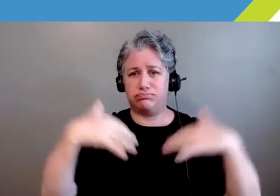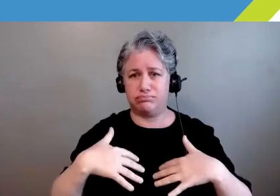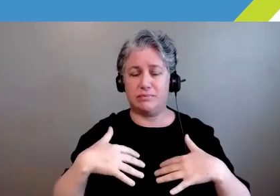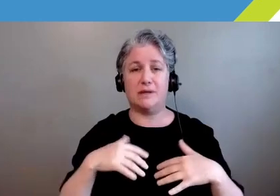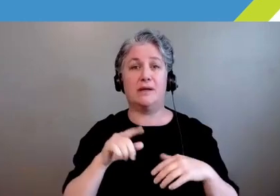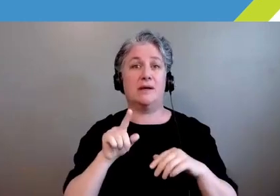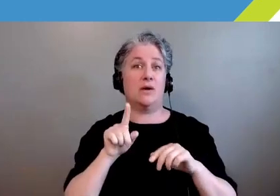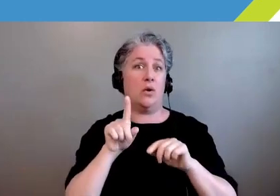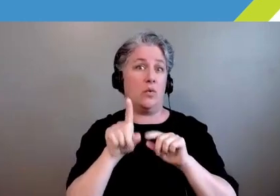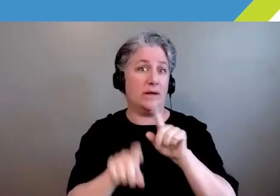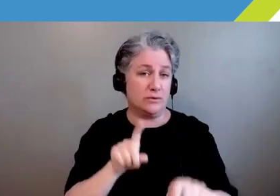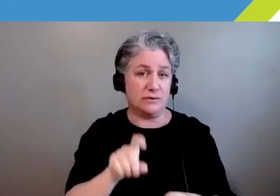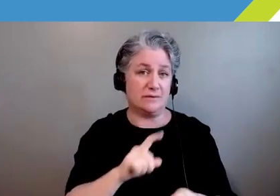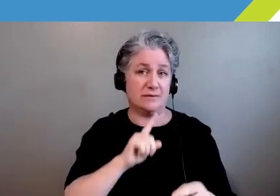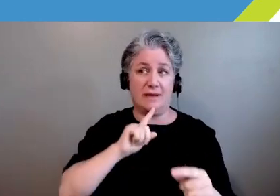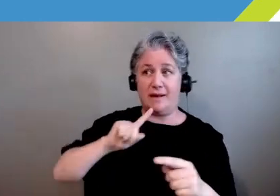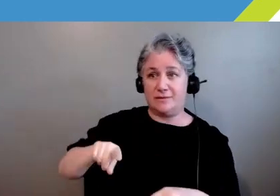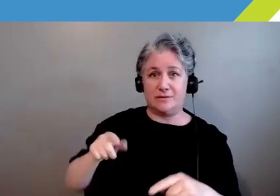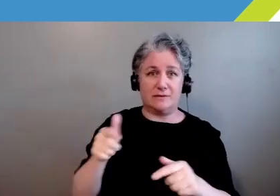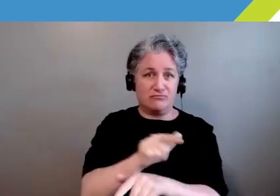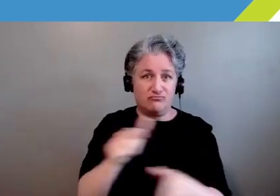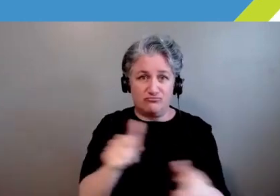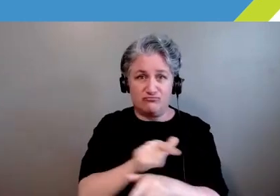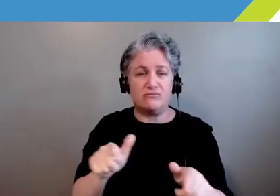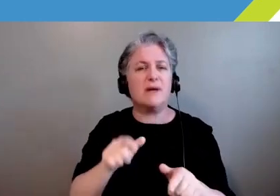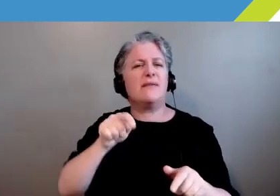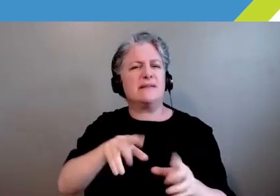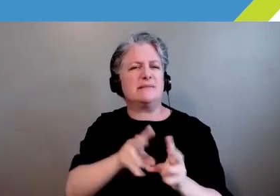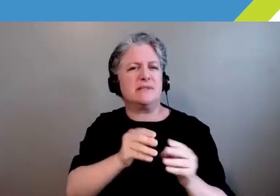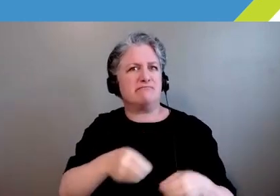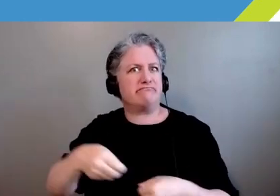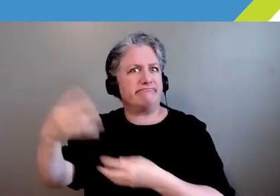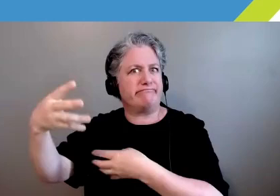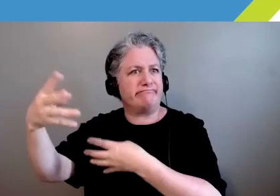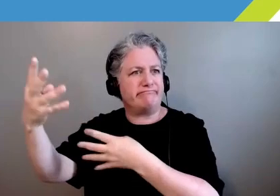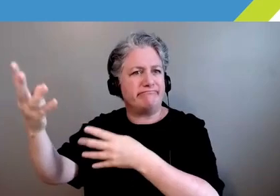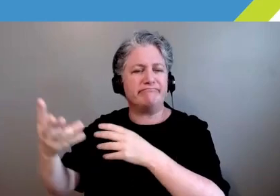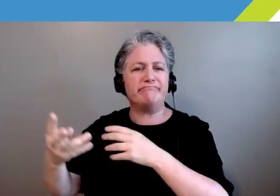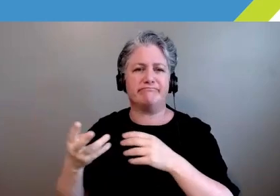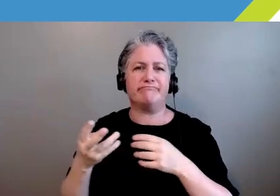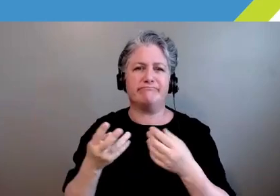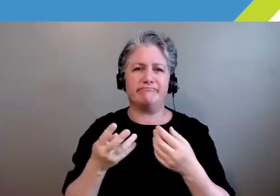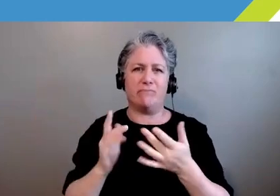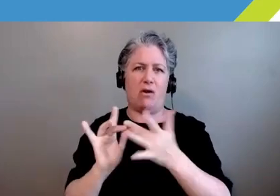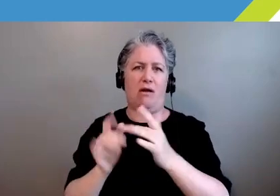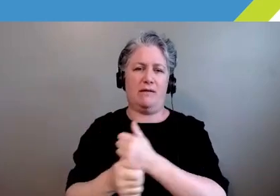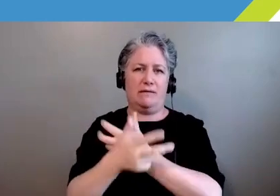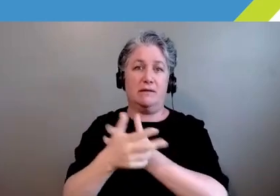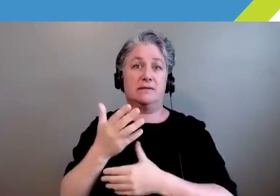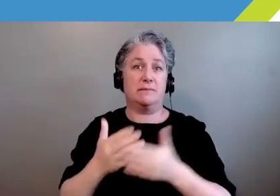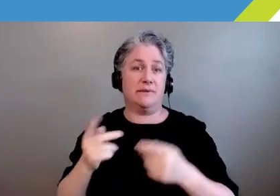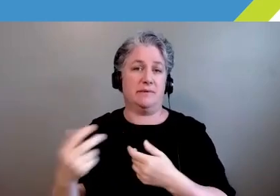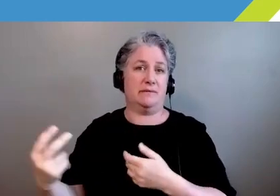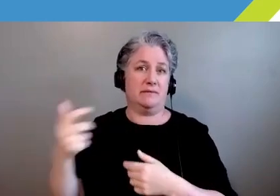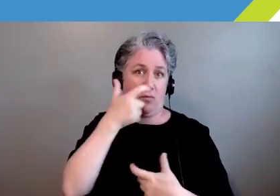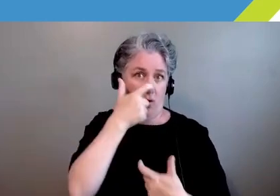During the Q&A, we are streaming this meeting, and we have attendees participating on a Zoom webinar,